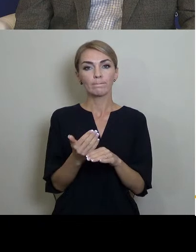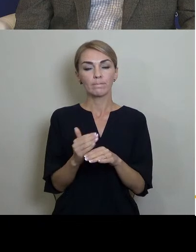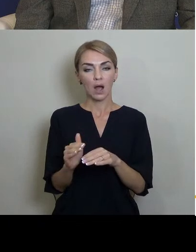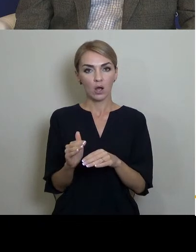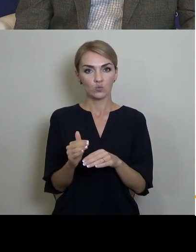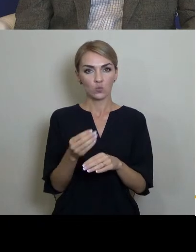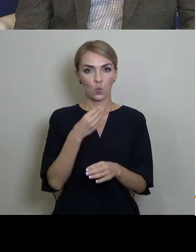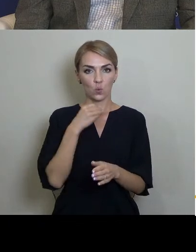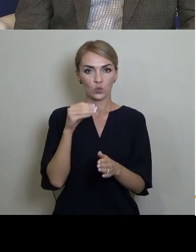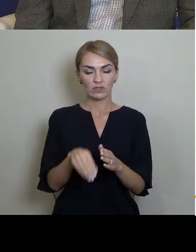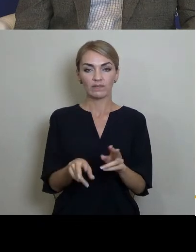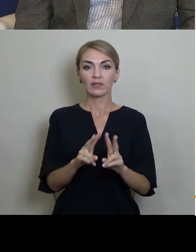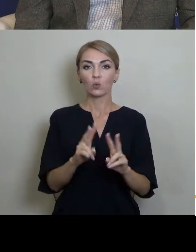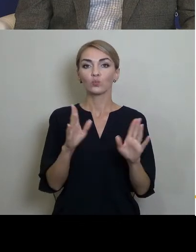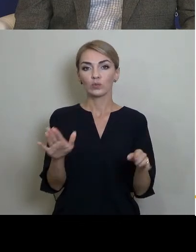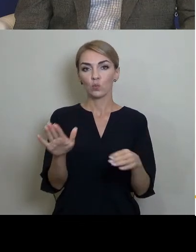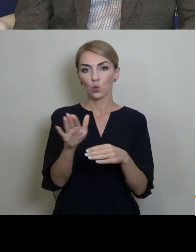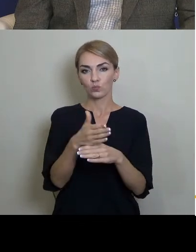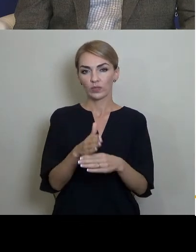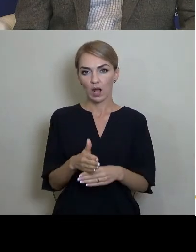the total number of